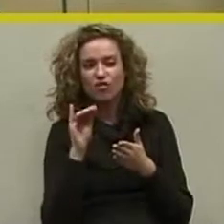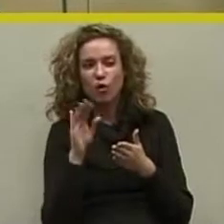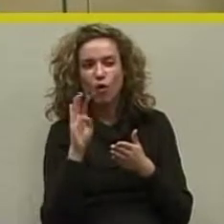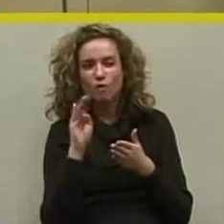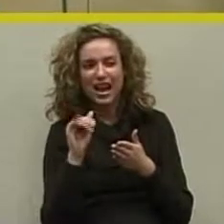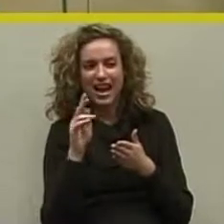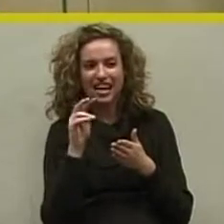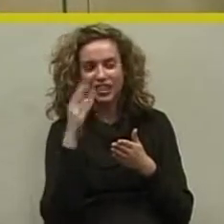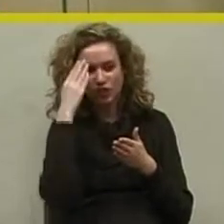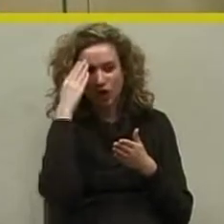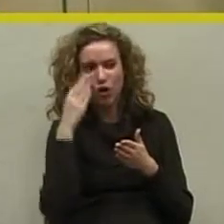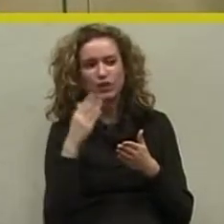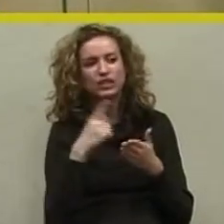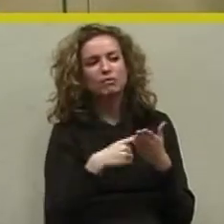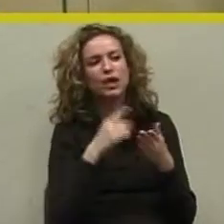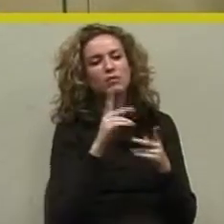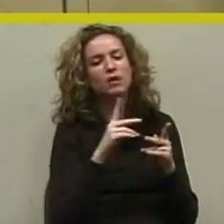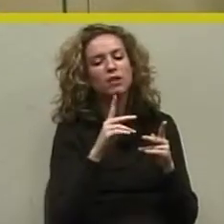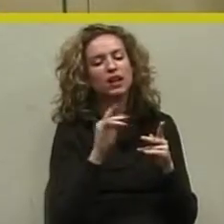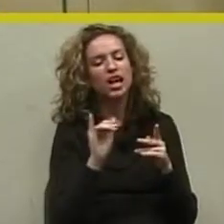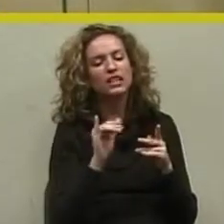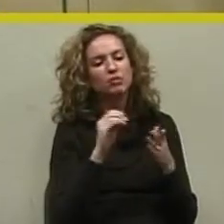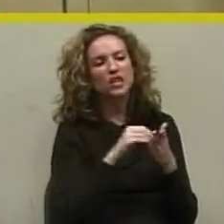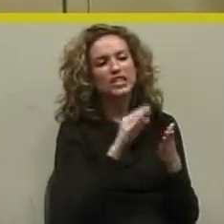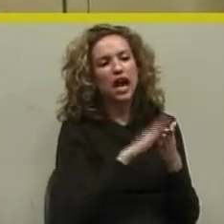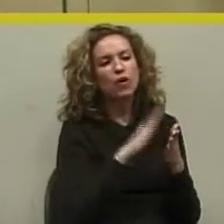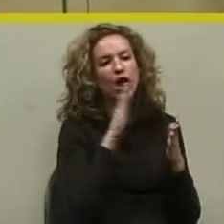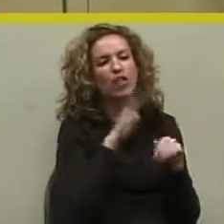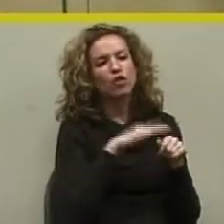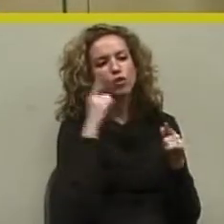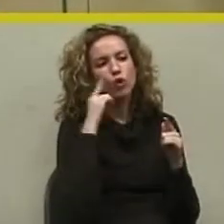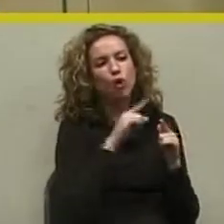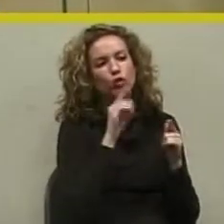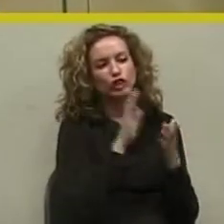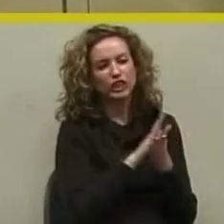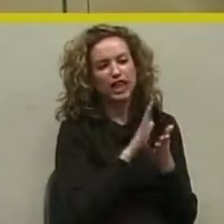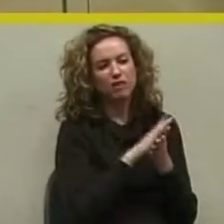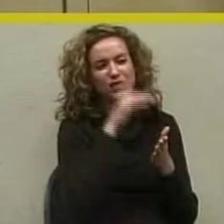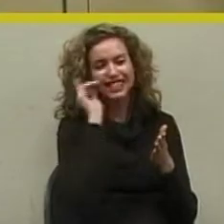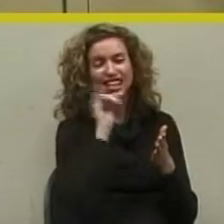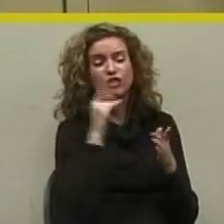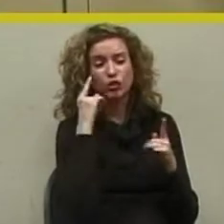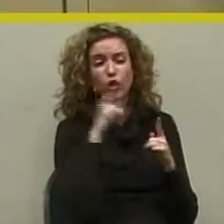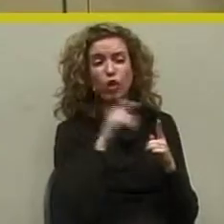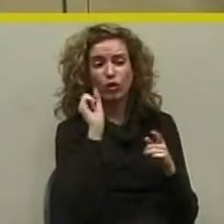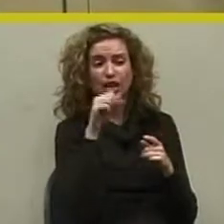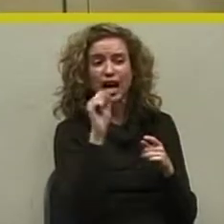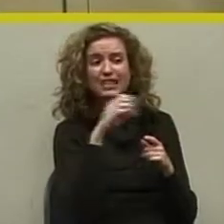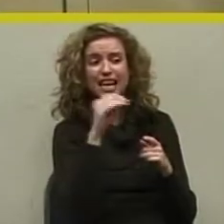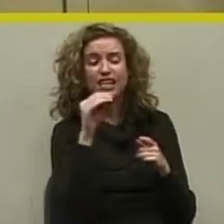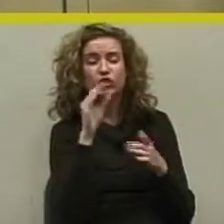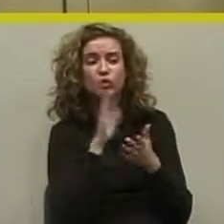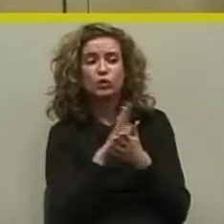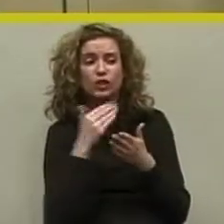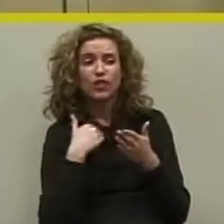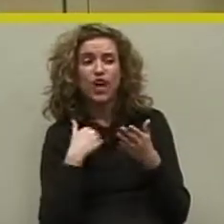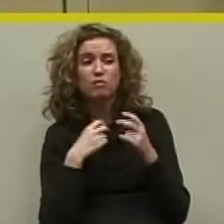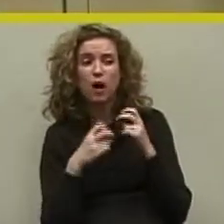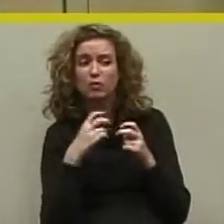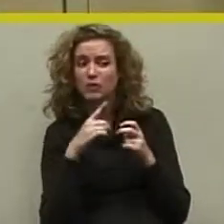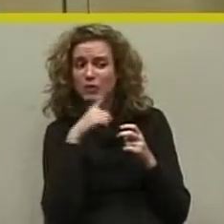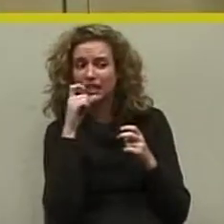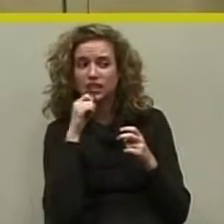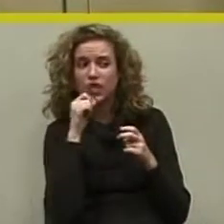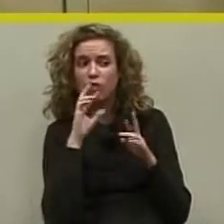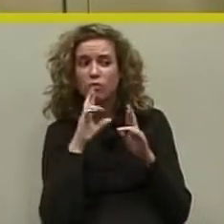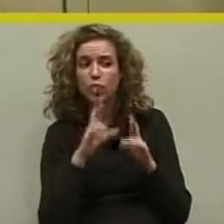actually take it over and put it on the goal sheet because it is a goal. And quite frankly, schools have gotten in trouble of not reporting on it